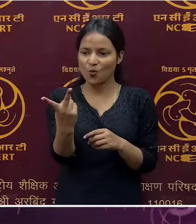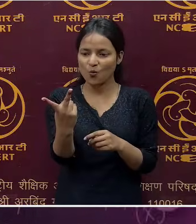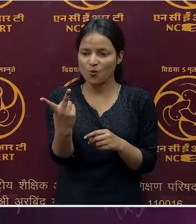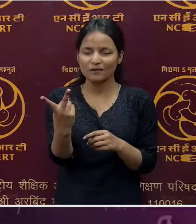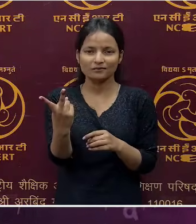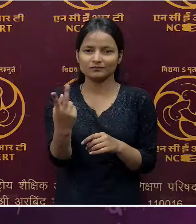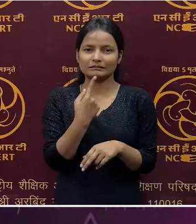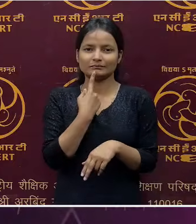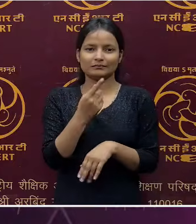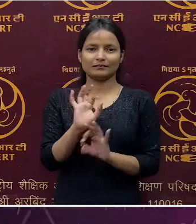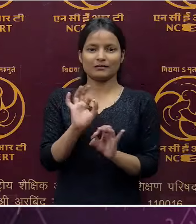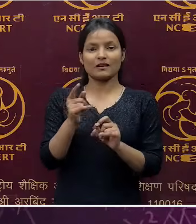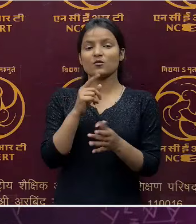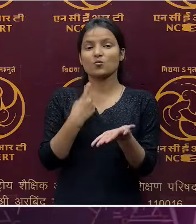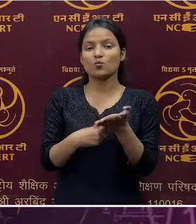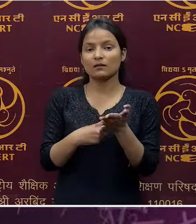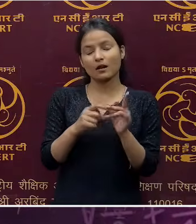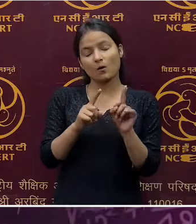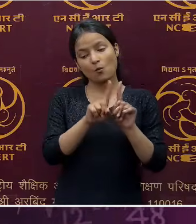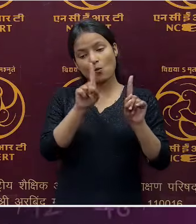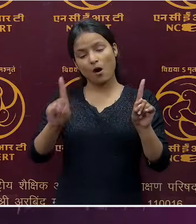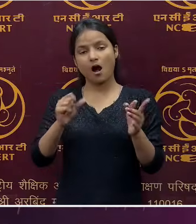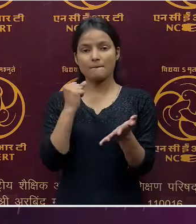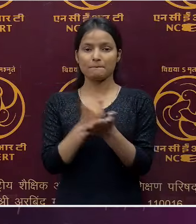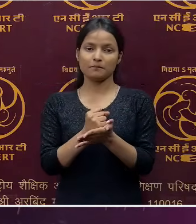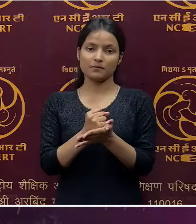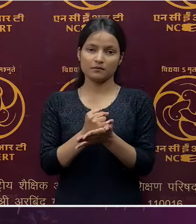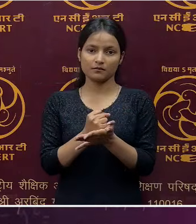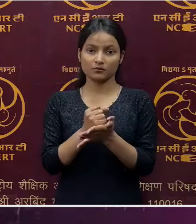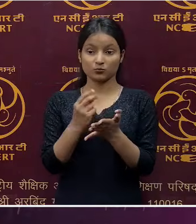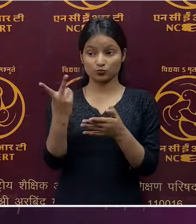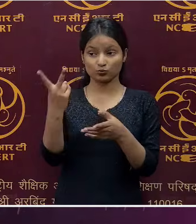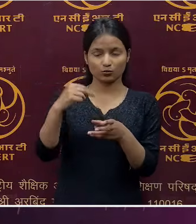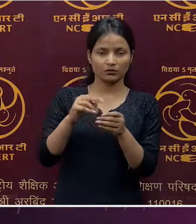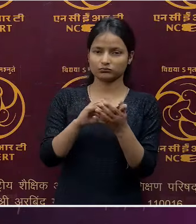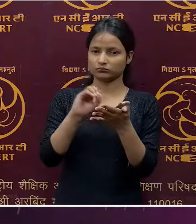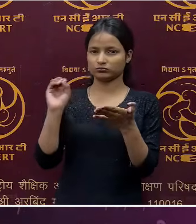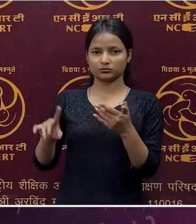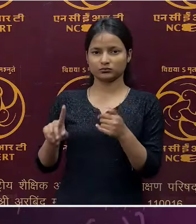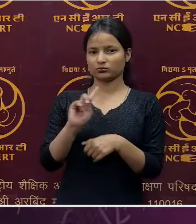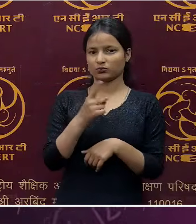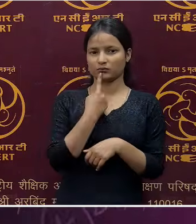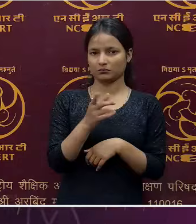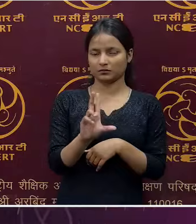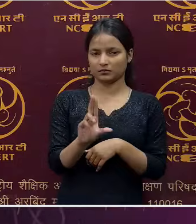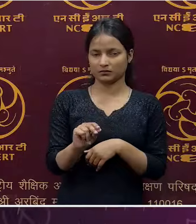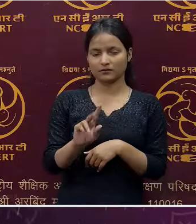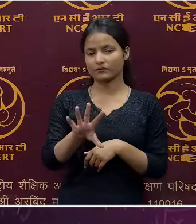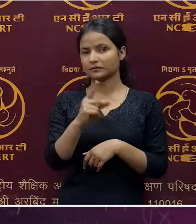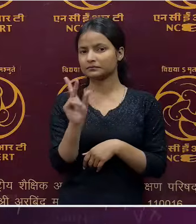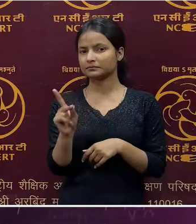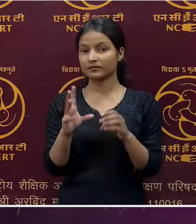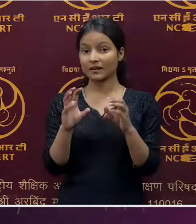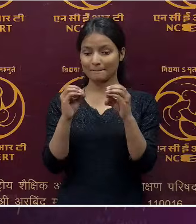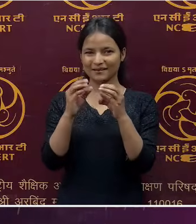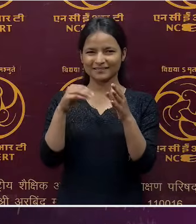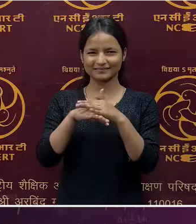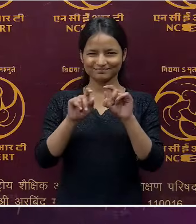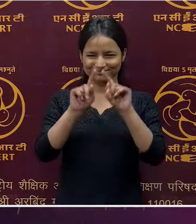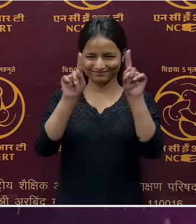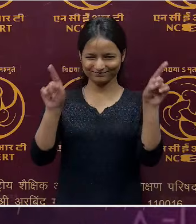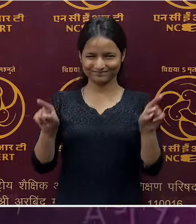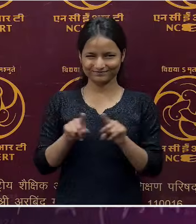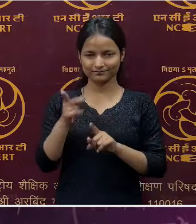of function. Now we are moving to the example B. Option B, in the option B, A